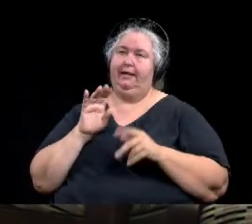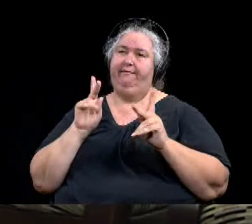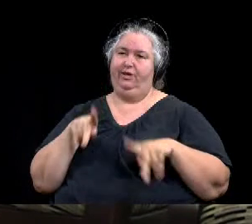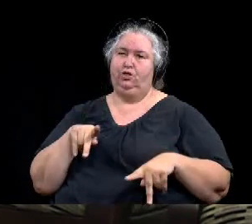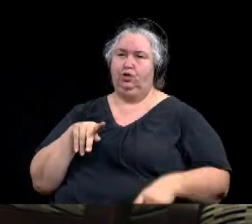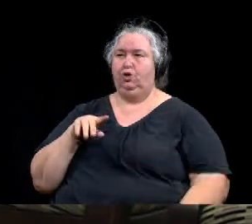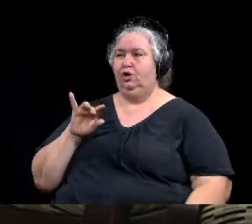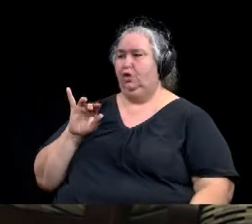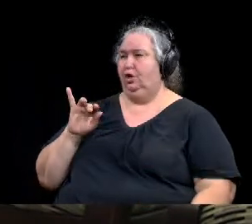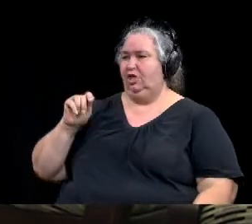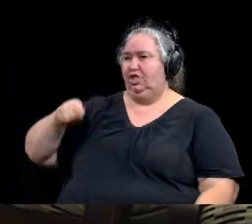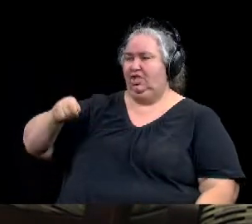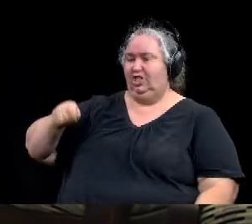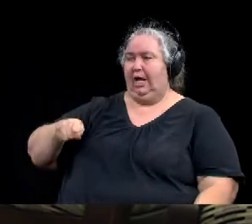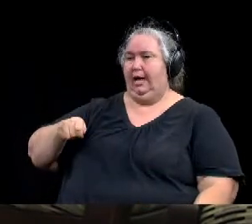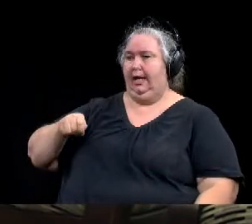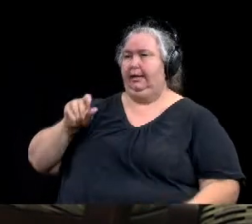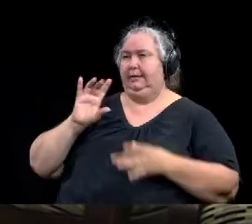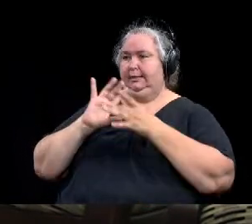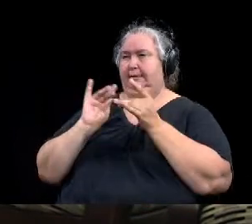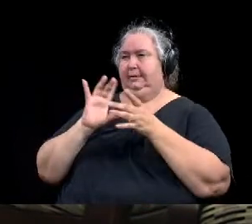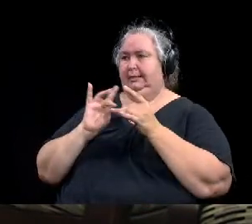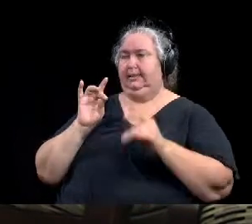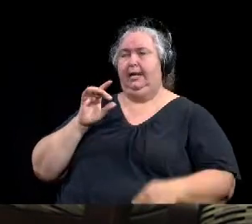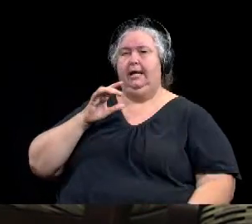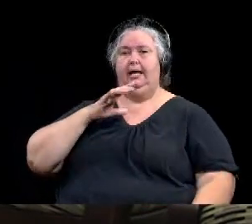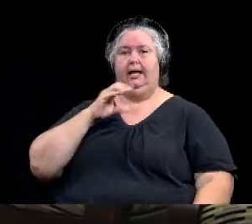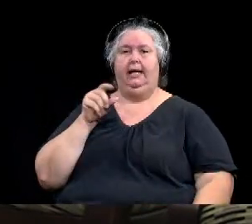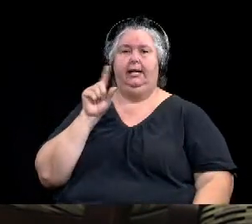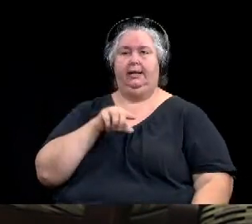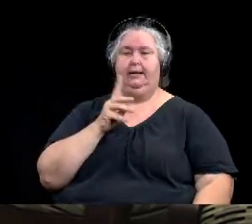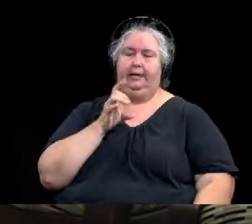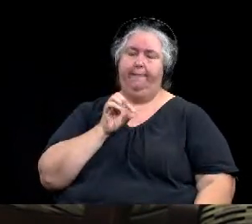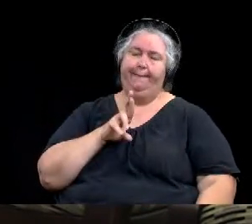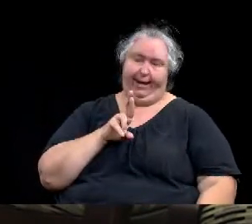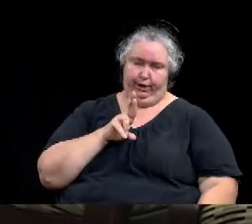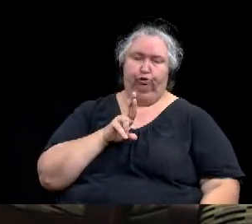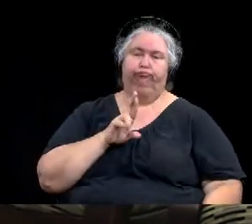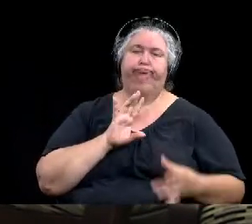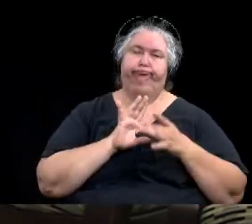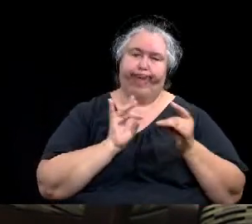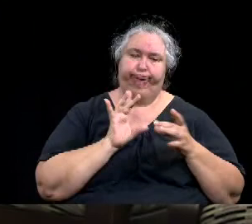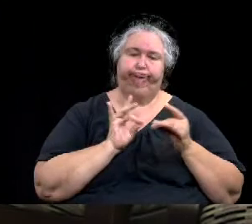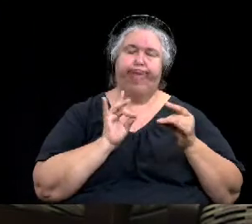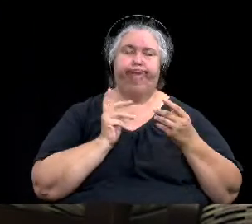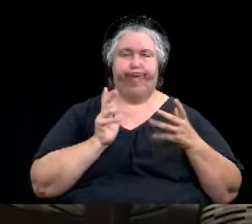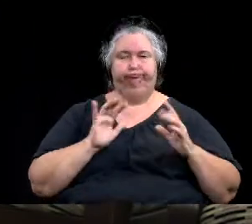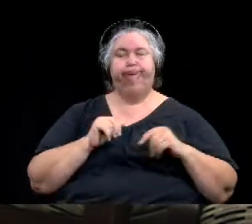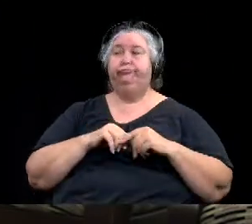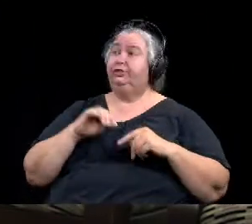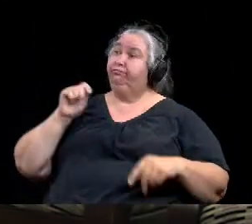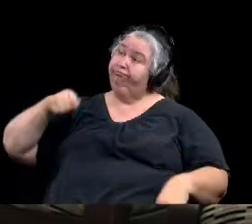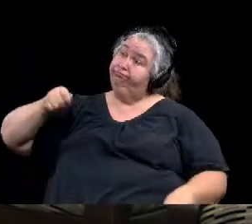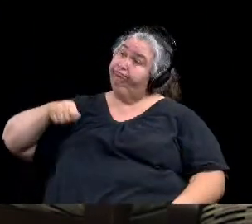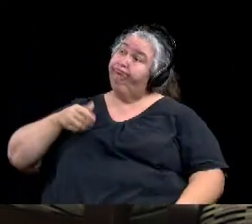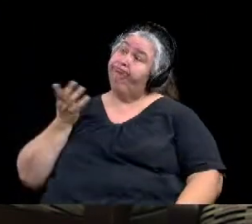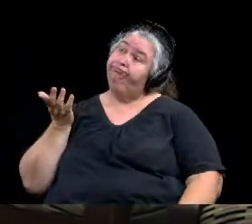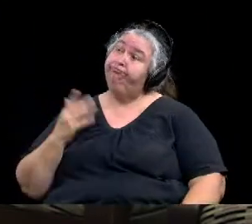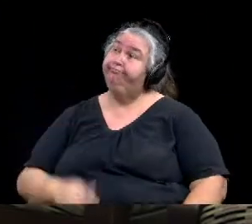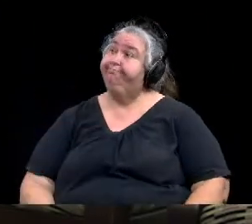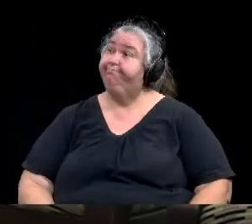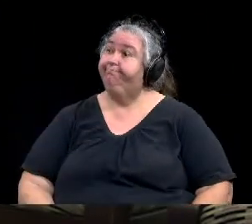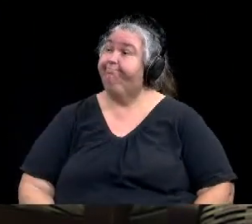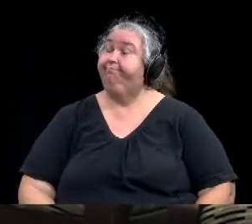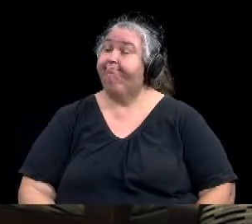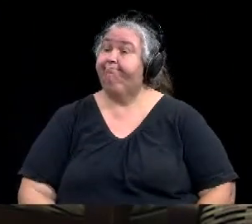Judge Scott Felton make some closing comments, and we'll let Waco Mayor Kyle Deaver wrap up. So, Judge, you got a few comments you want to give